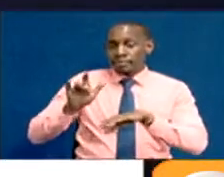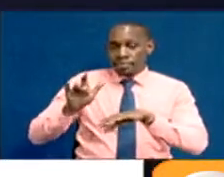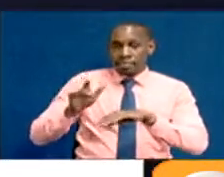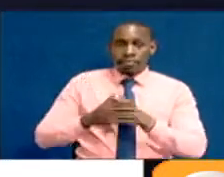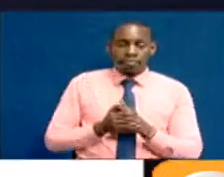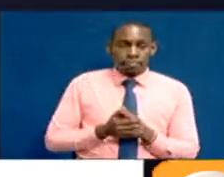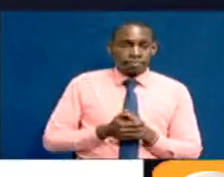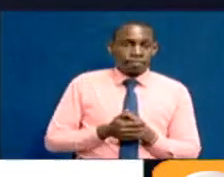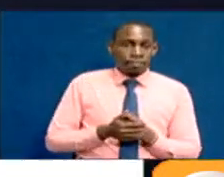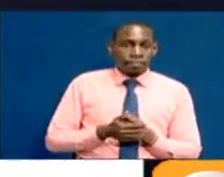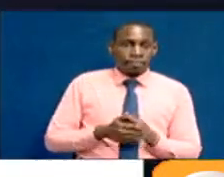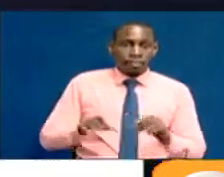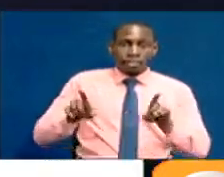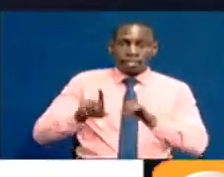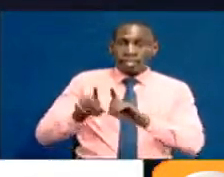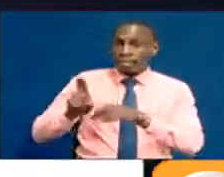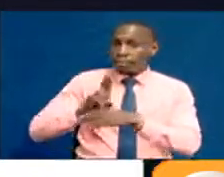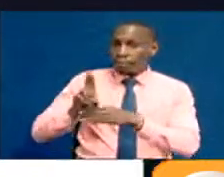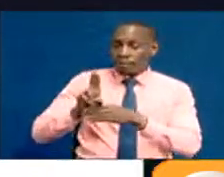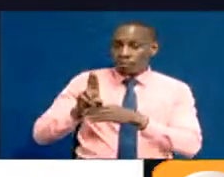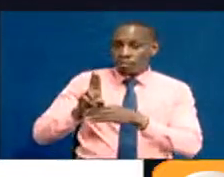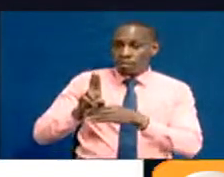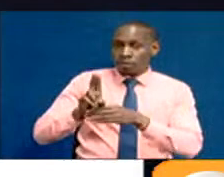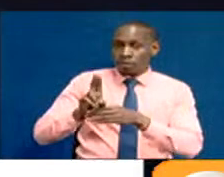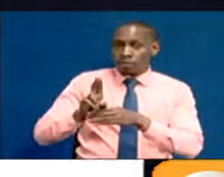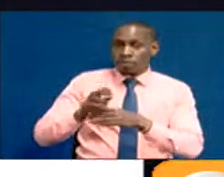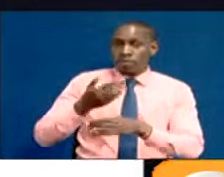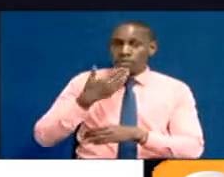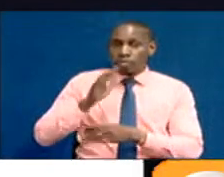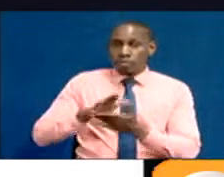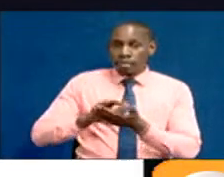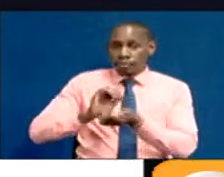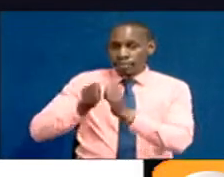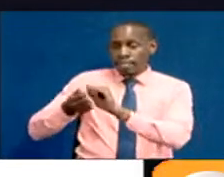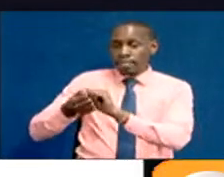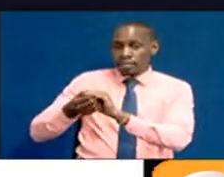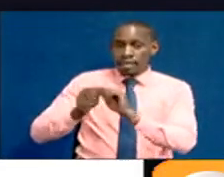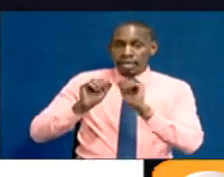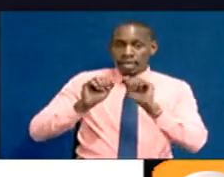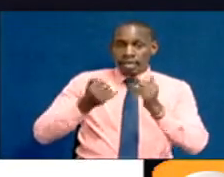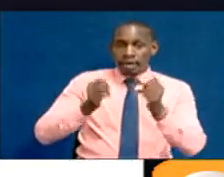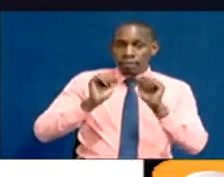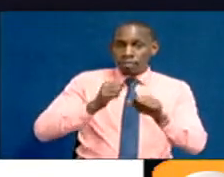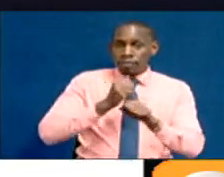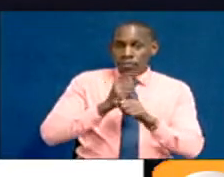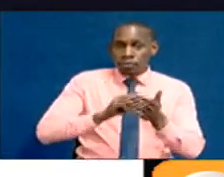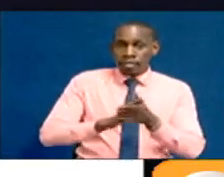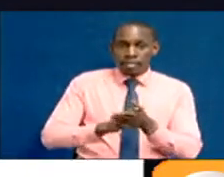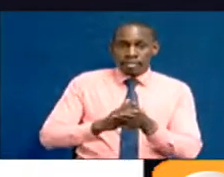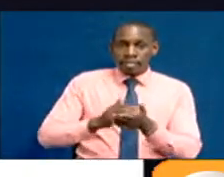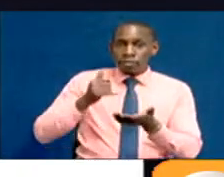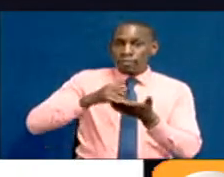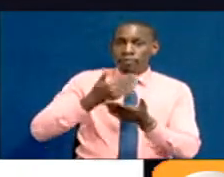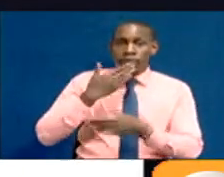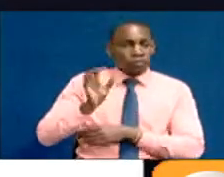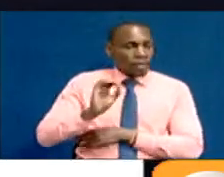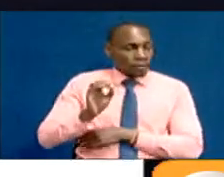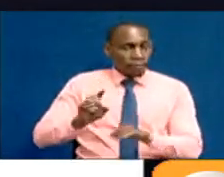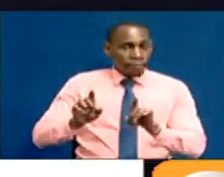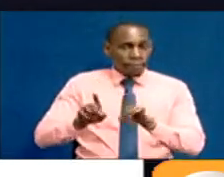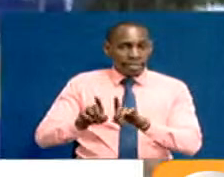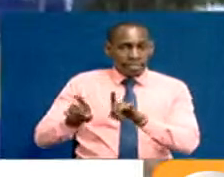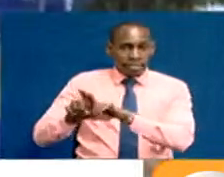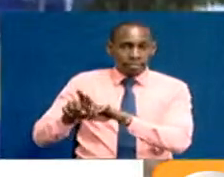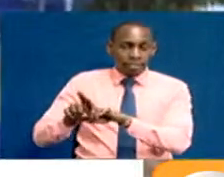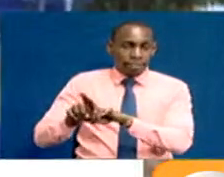allergies. We also use sugar substitutes to be able to ensure that it's sugar-free. But at the same time,